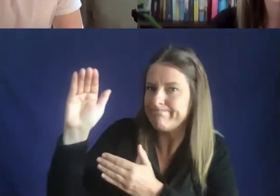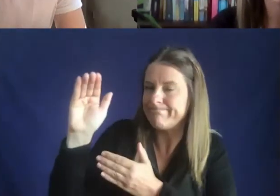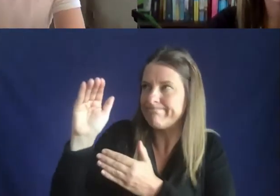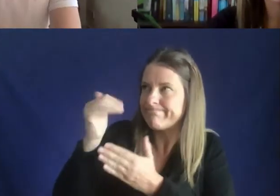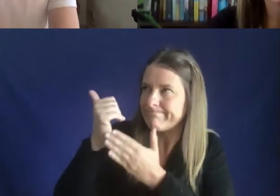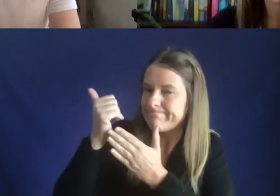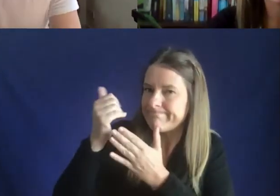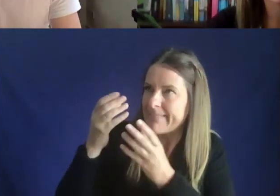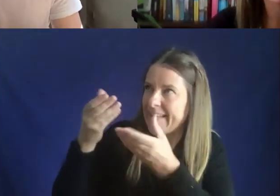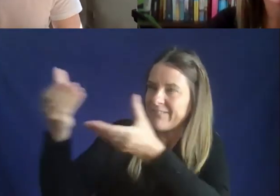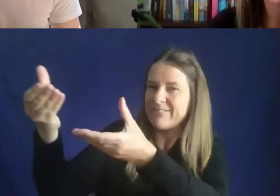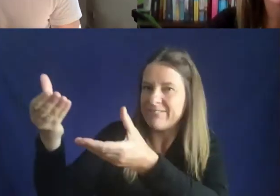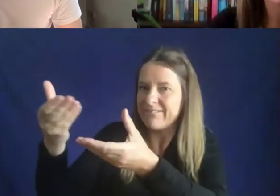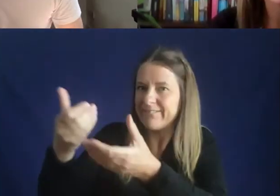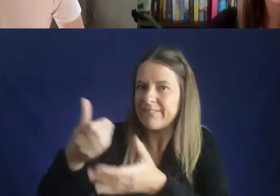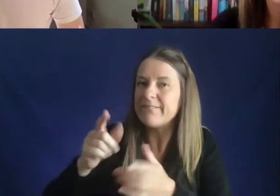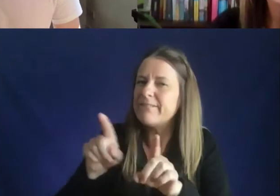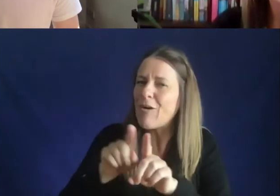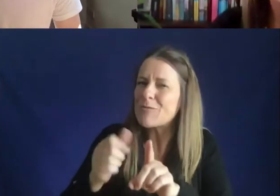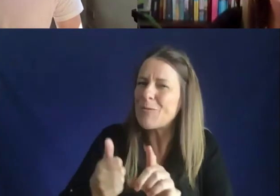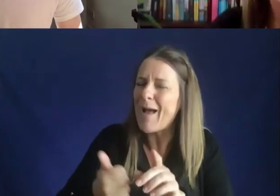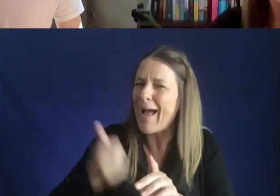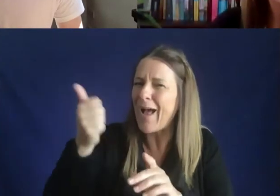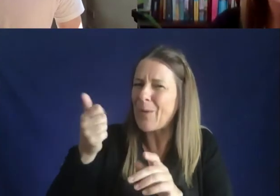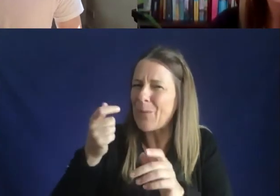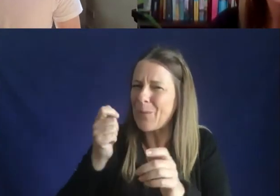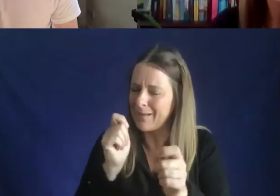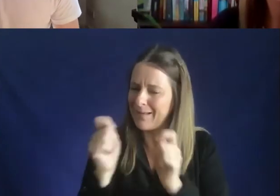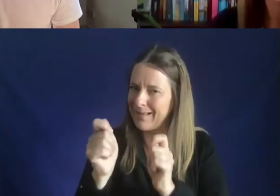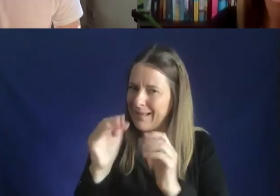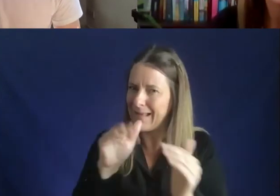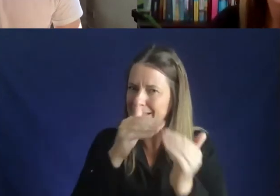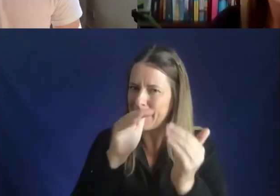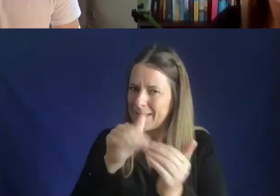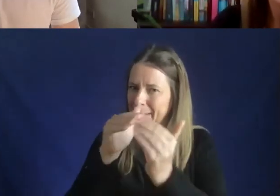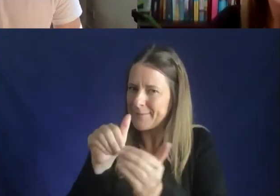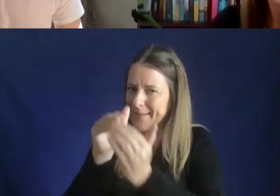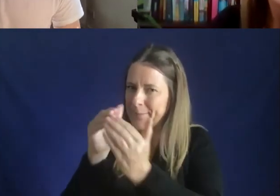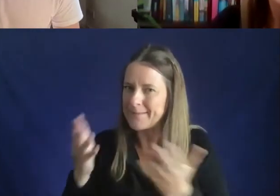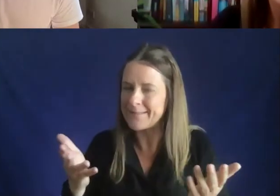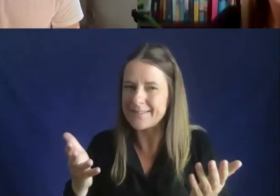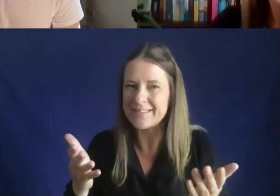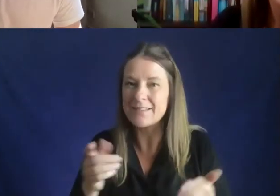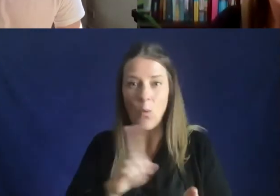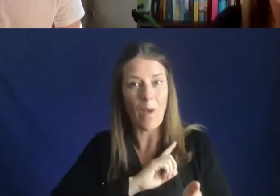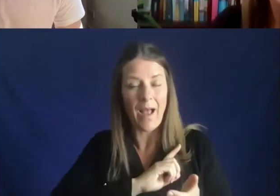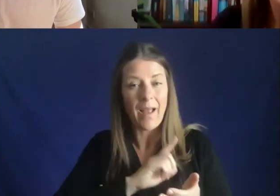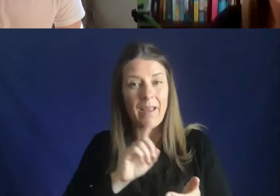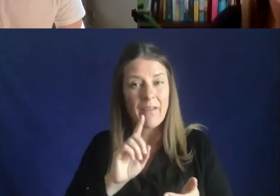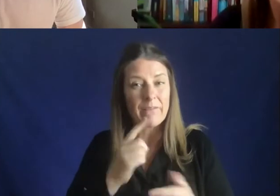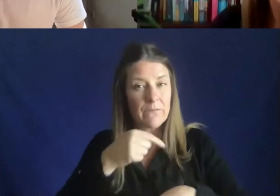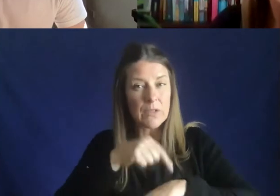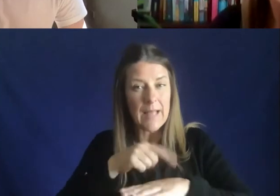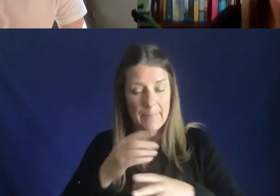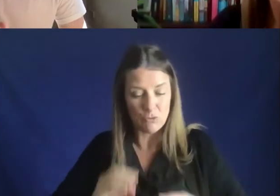I didn't say in that is that in the research phase for the creative resource, I didn't think of it as going into a prison